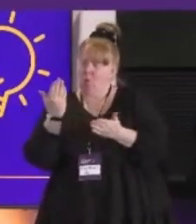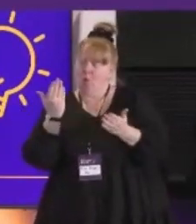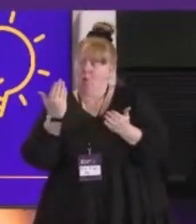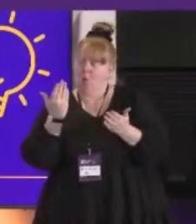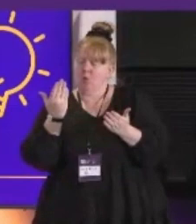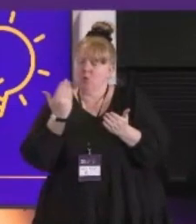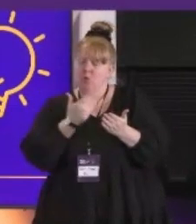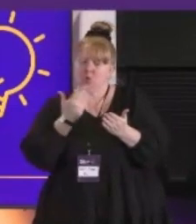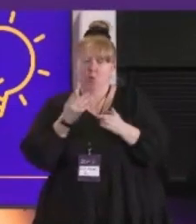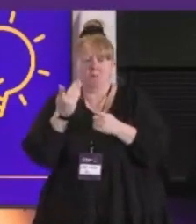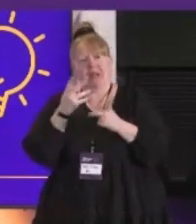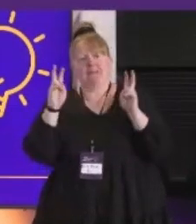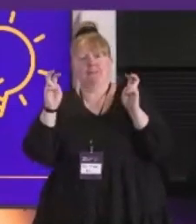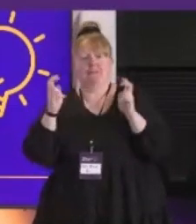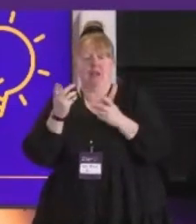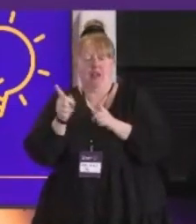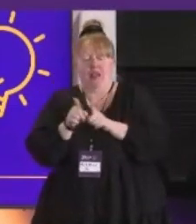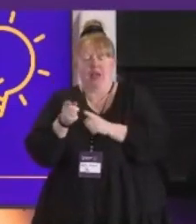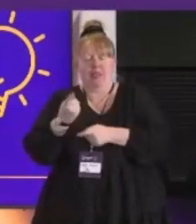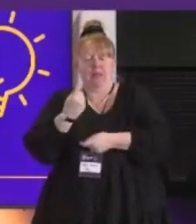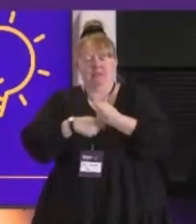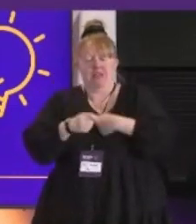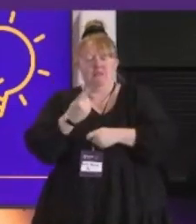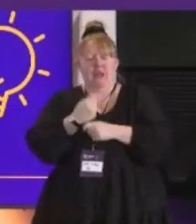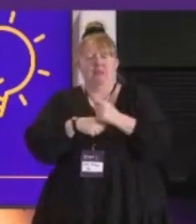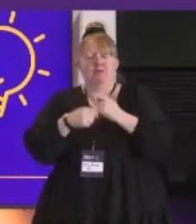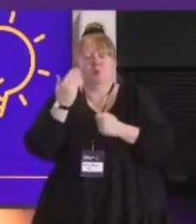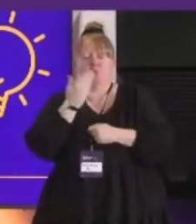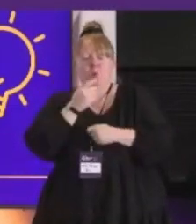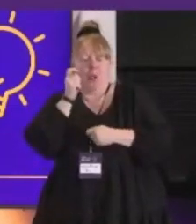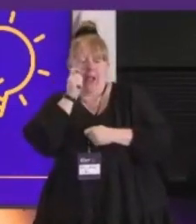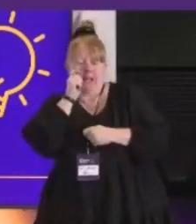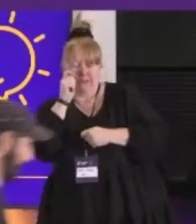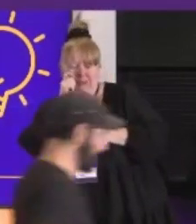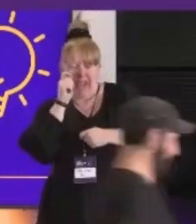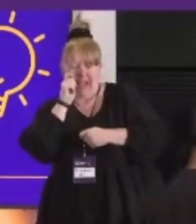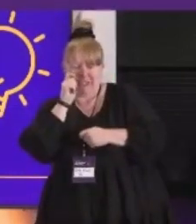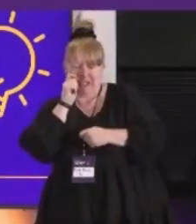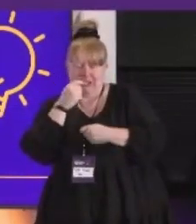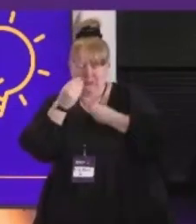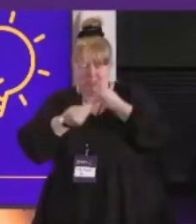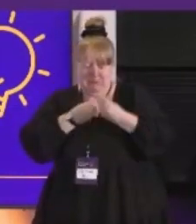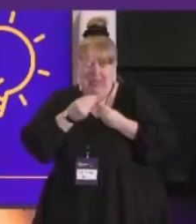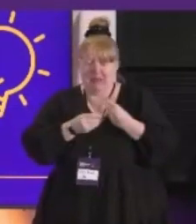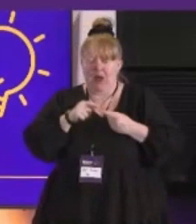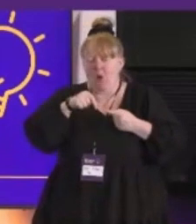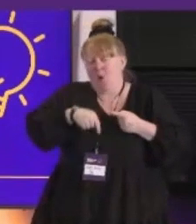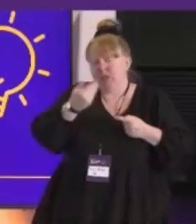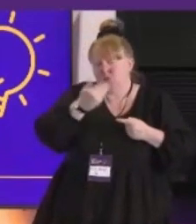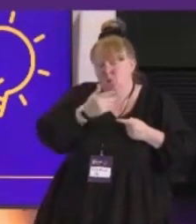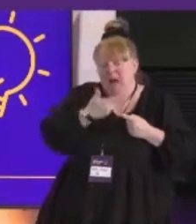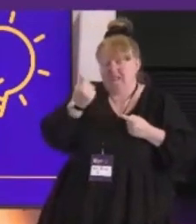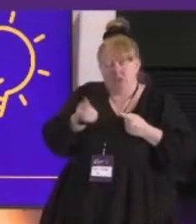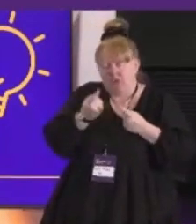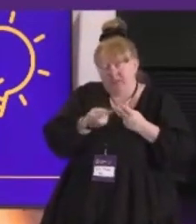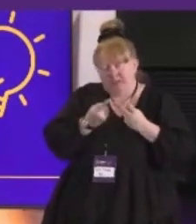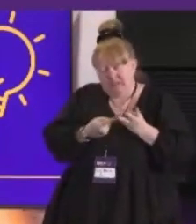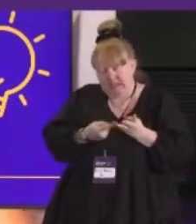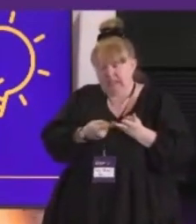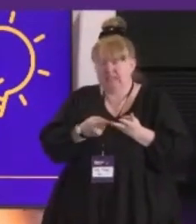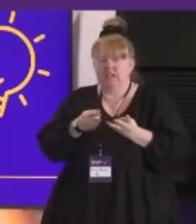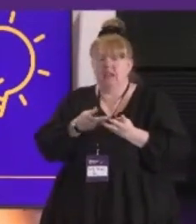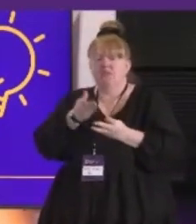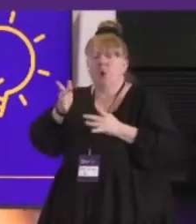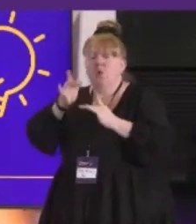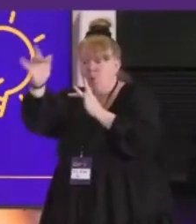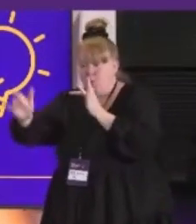school inspectors, that we call. And I should say all of this information is open. If you go to our website, you can get all of these tools. For the